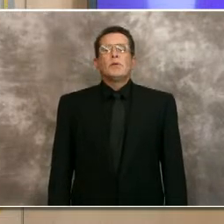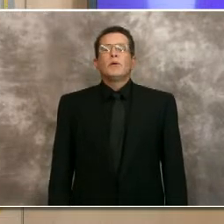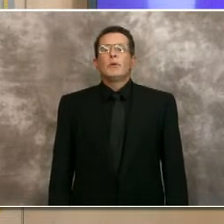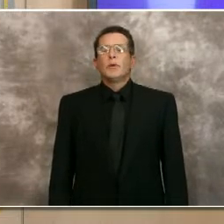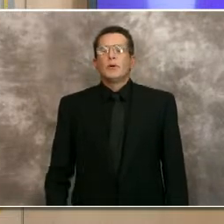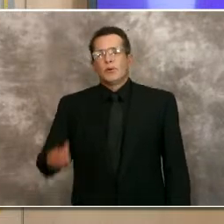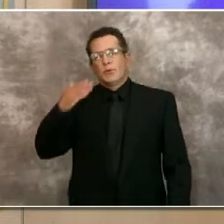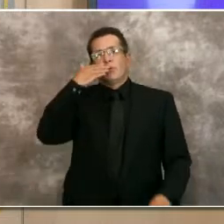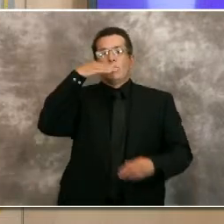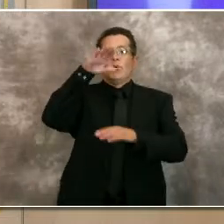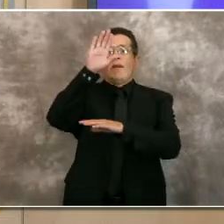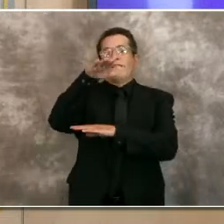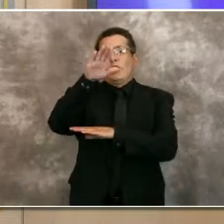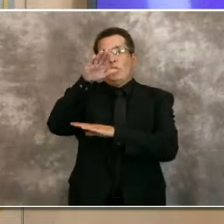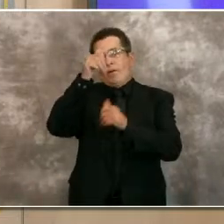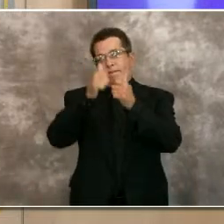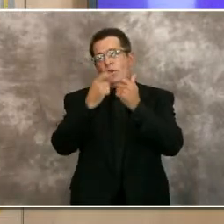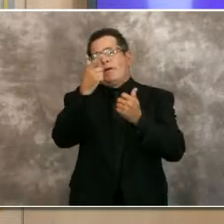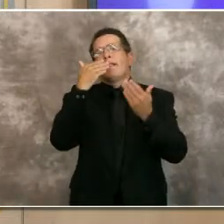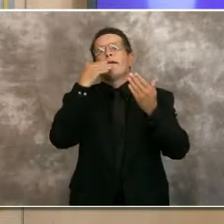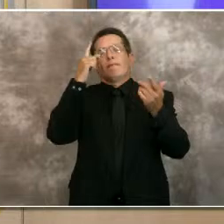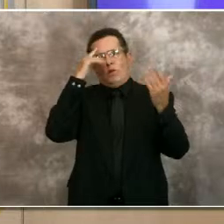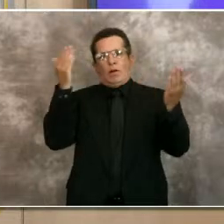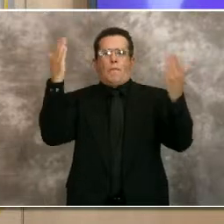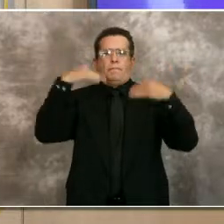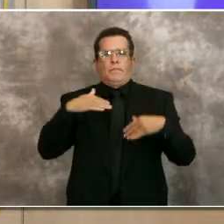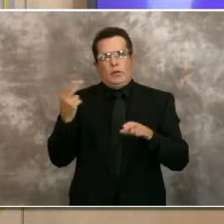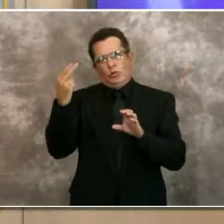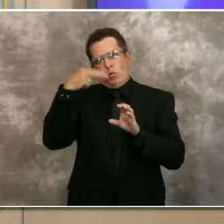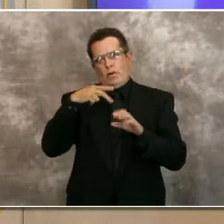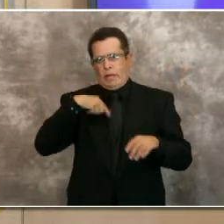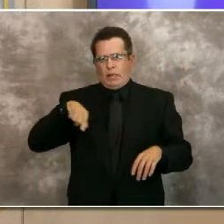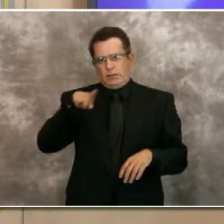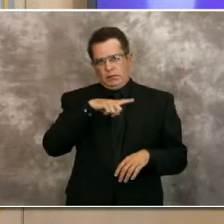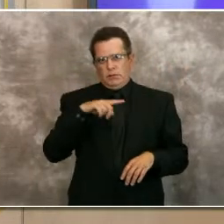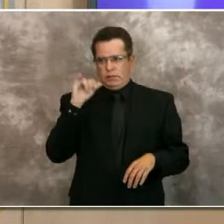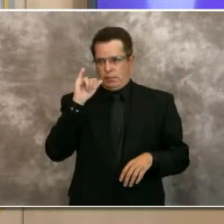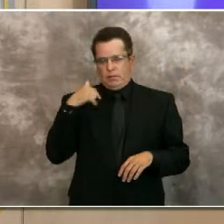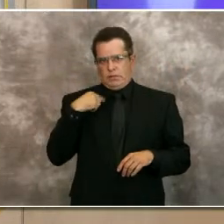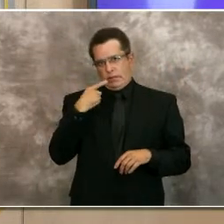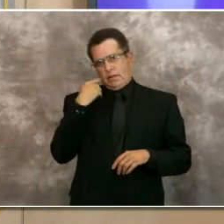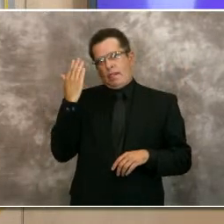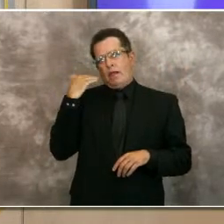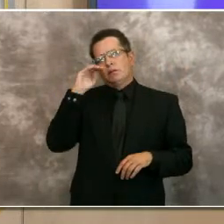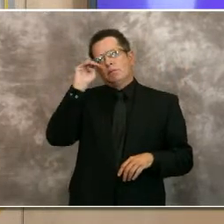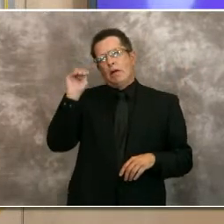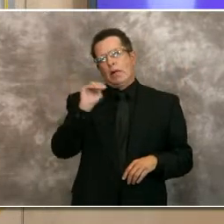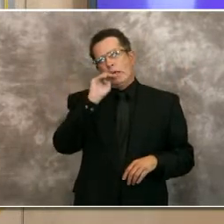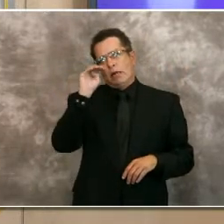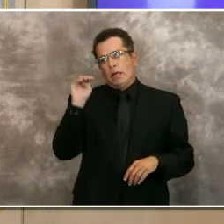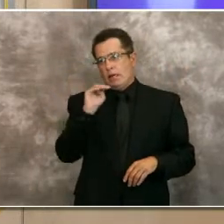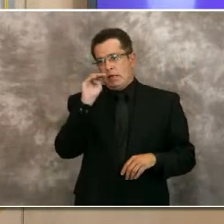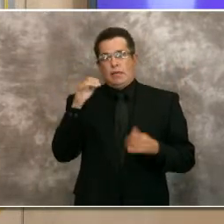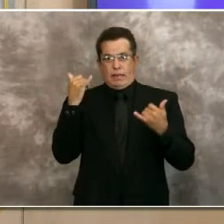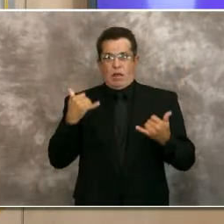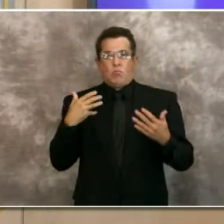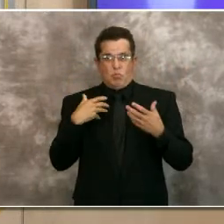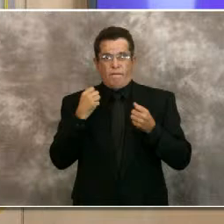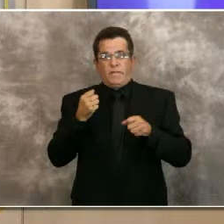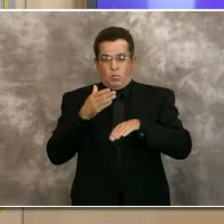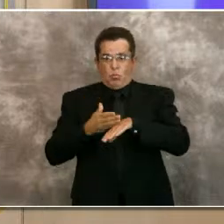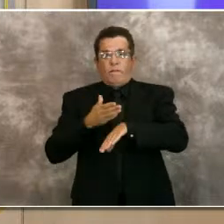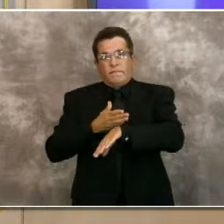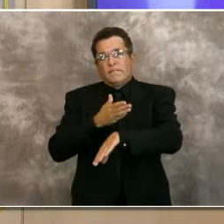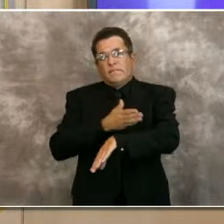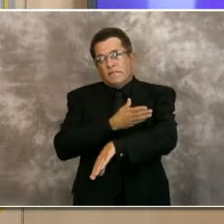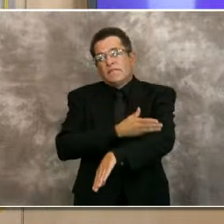Good afternoon, everyone, and thank you for joining us. As we mentioned on Monday, our county's recovery is picking up steam, and we are